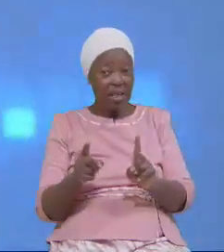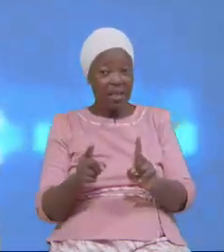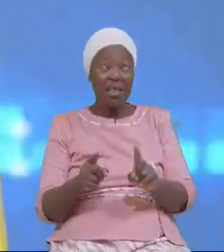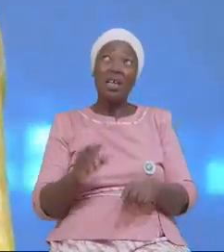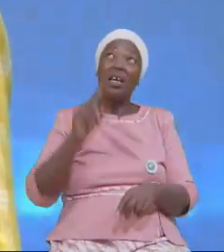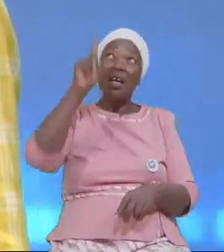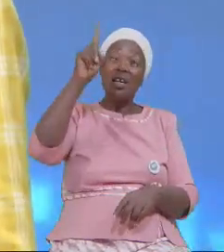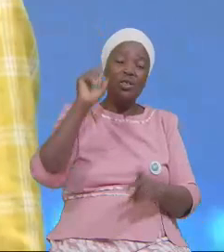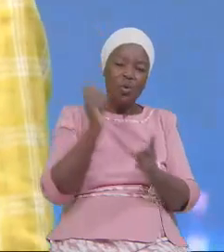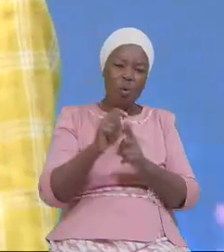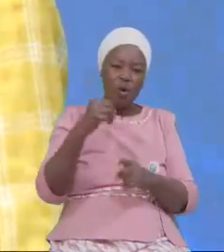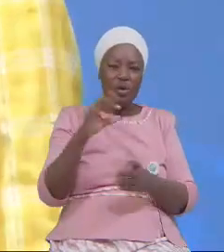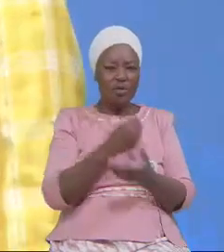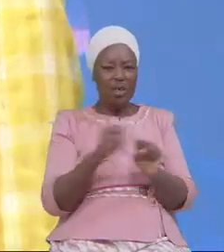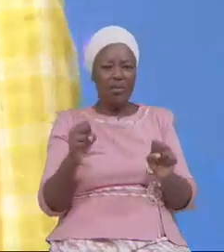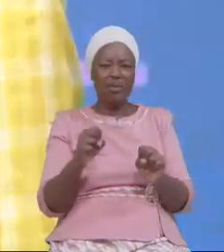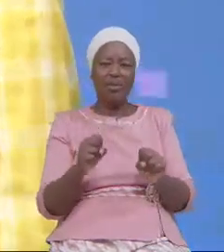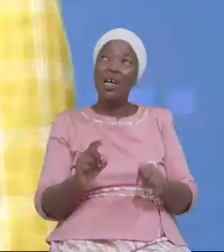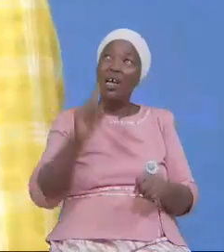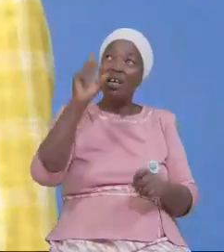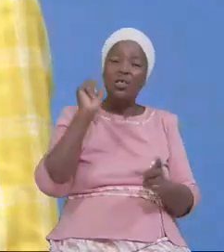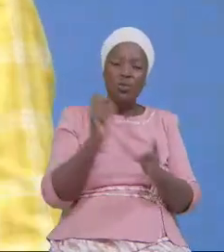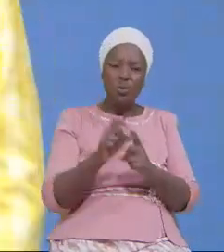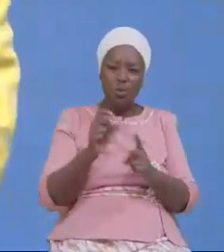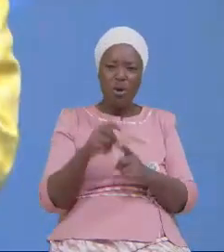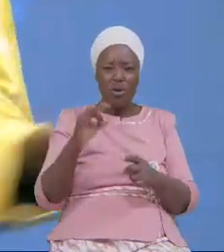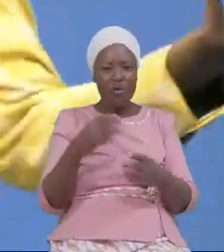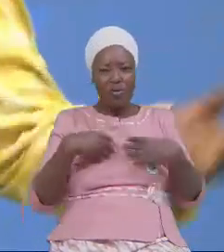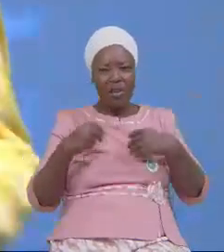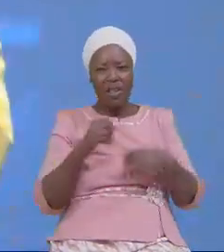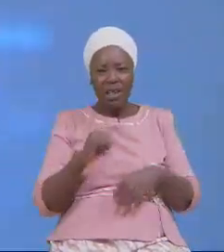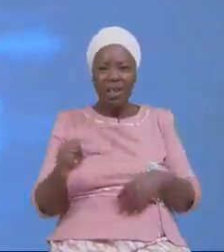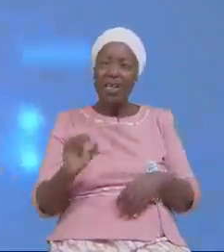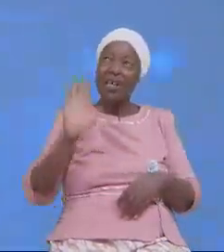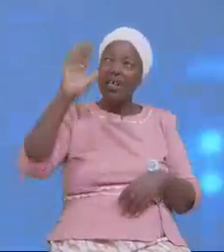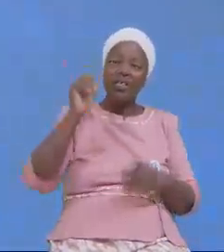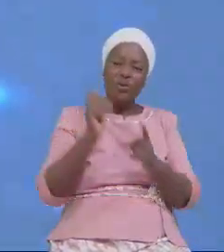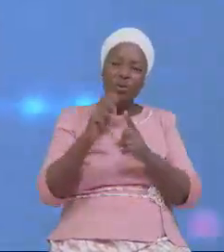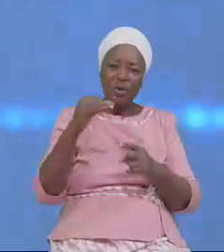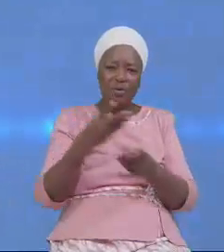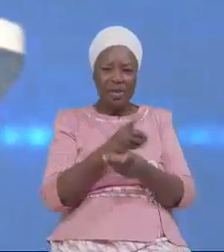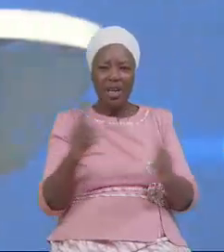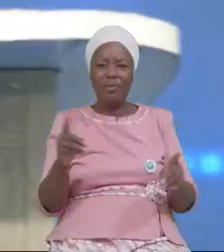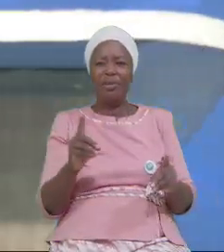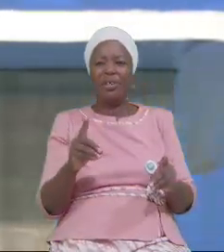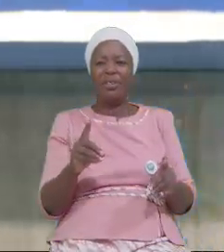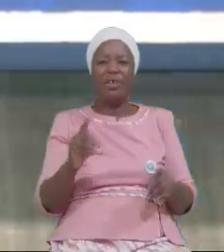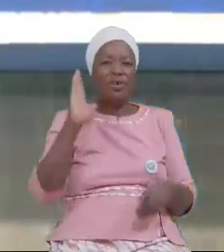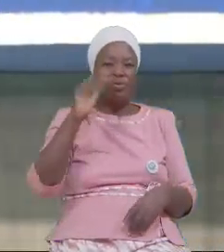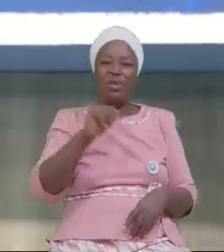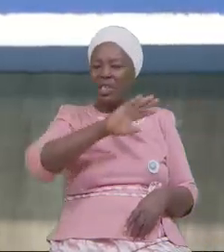of salvation, his word of healing, his word of deliverance will